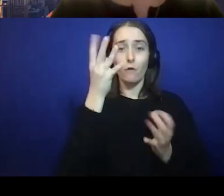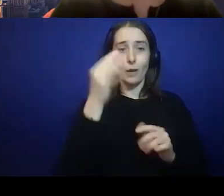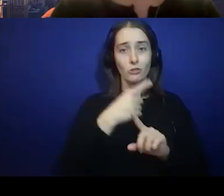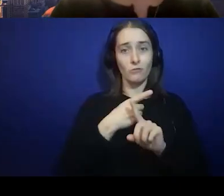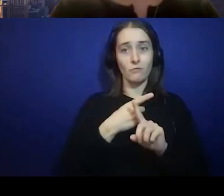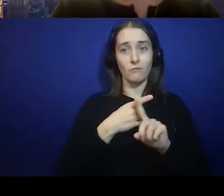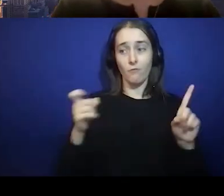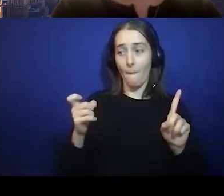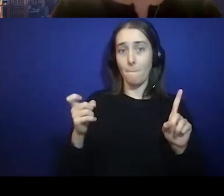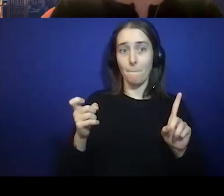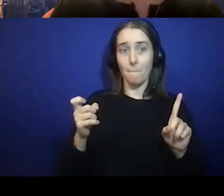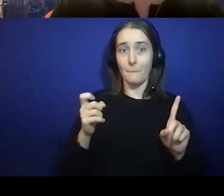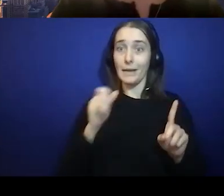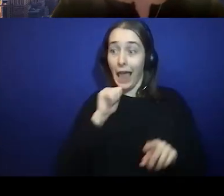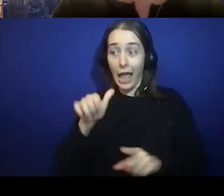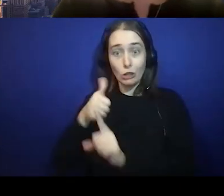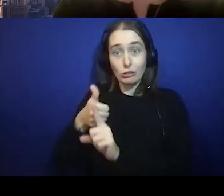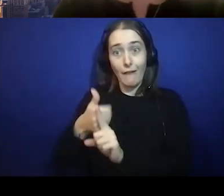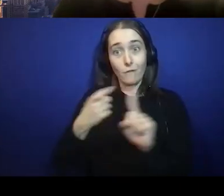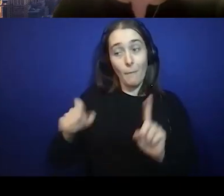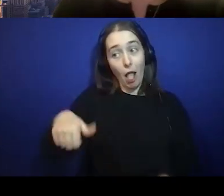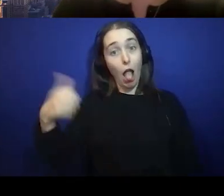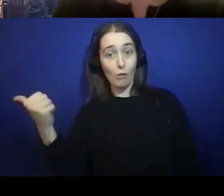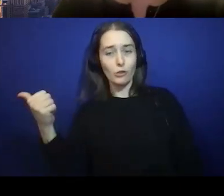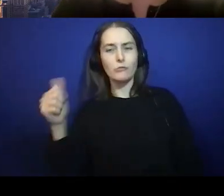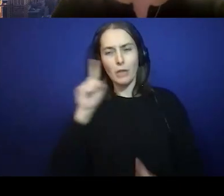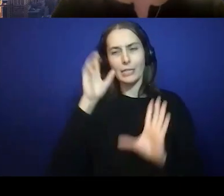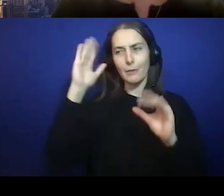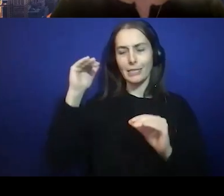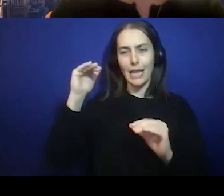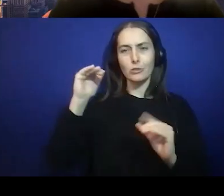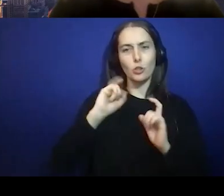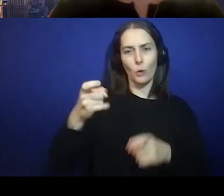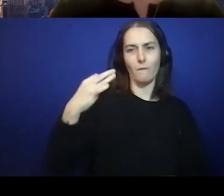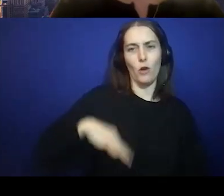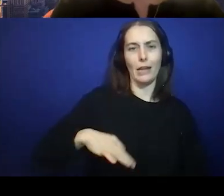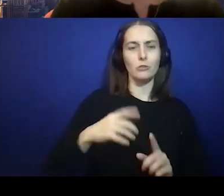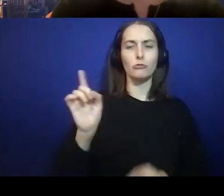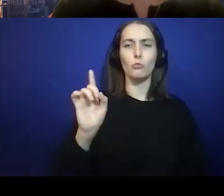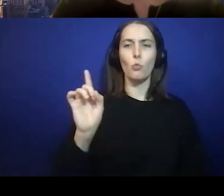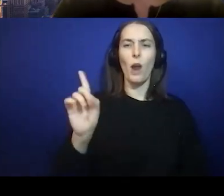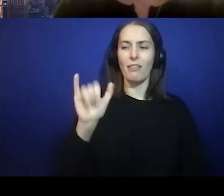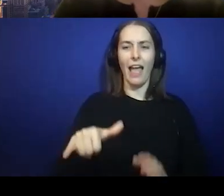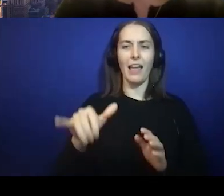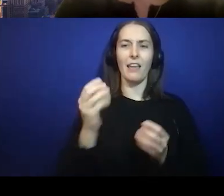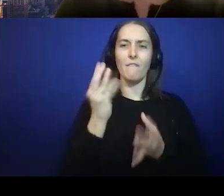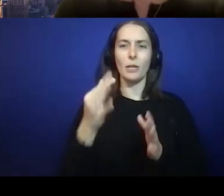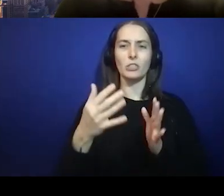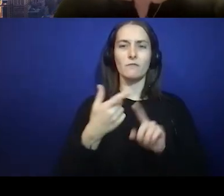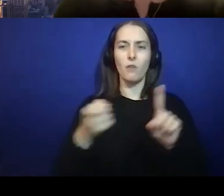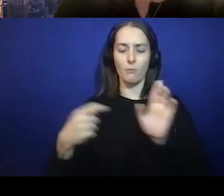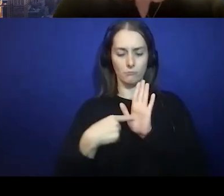source outside of yourself, you're expected to give credit and show where you found that information.